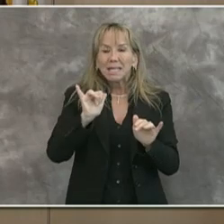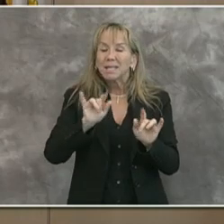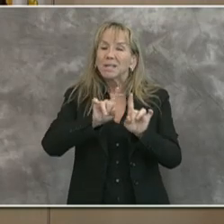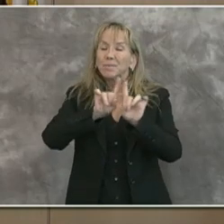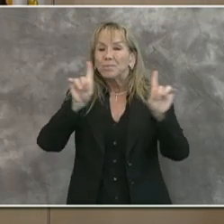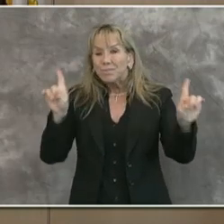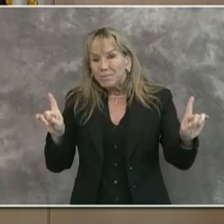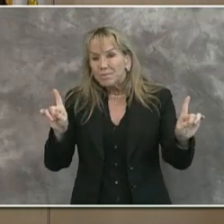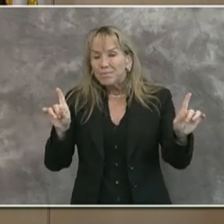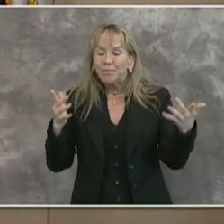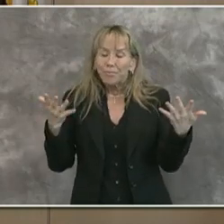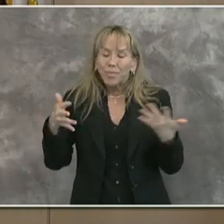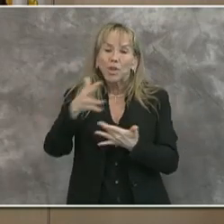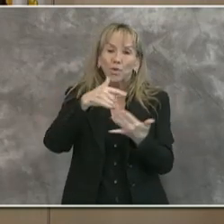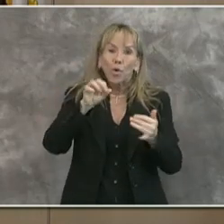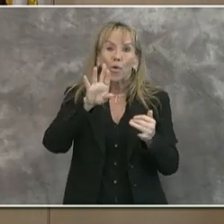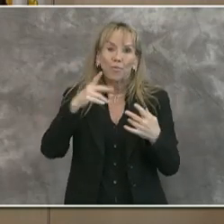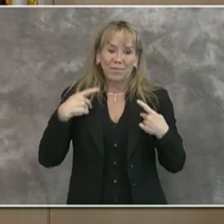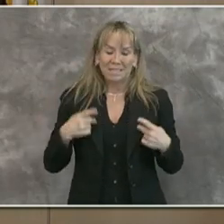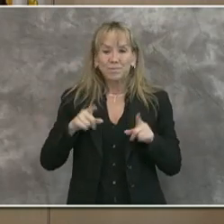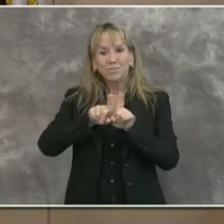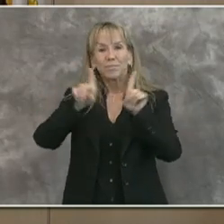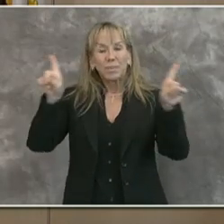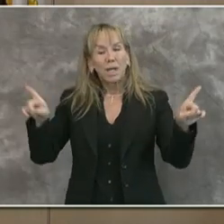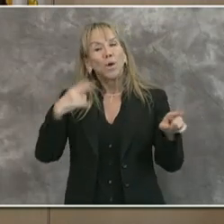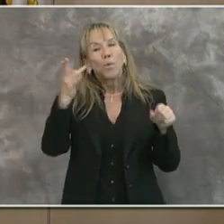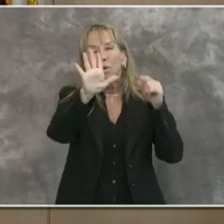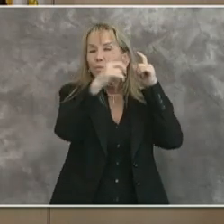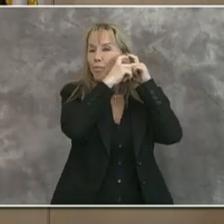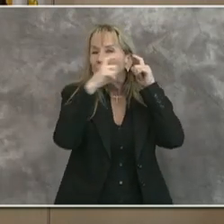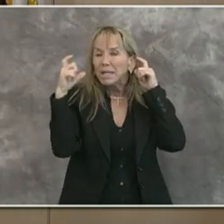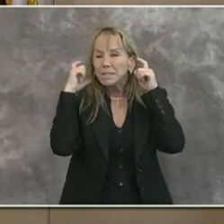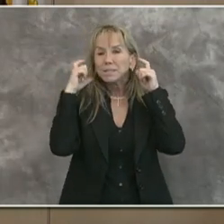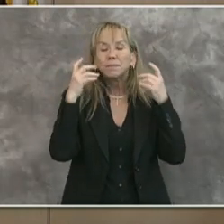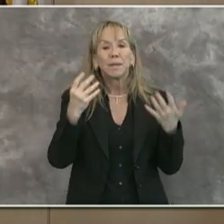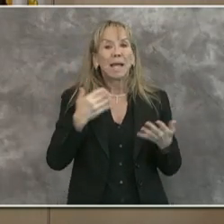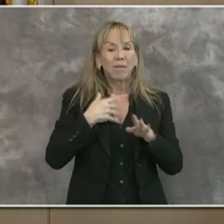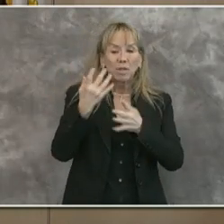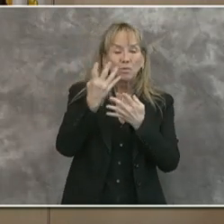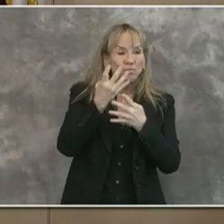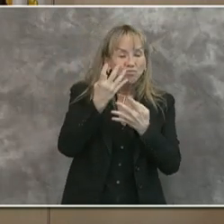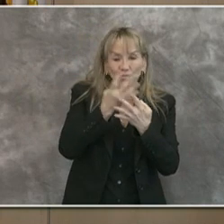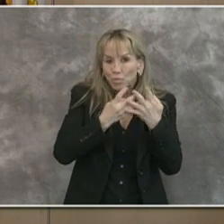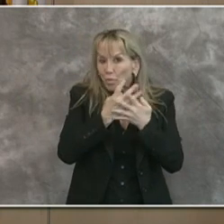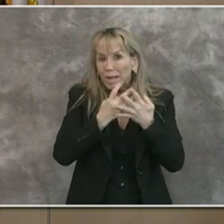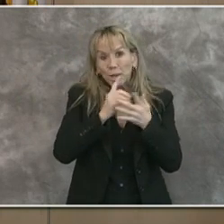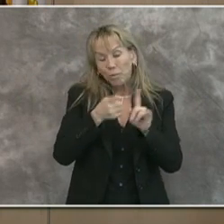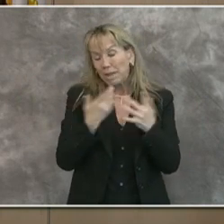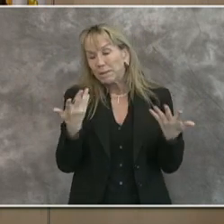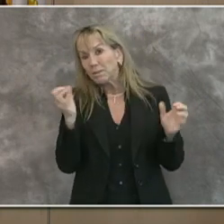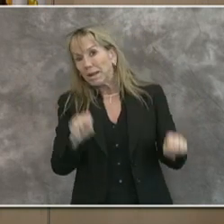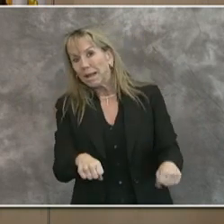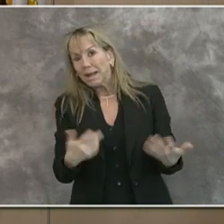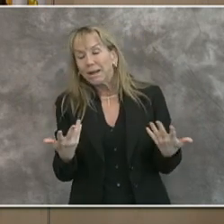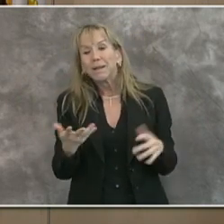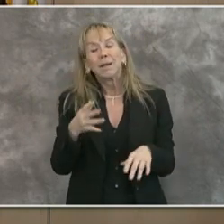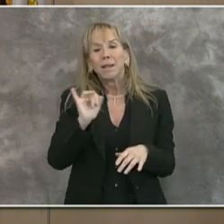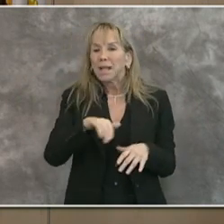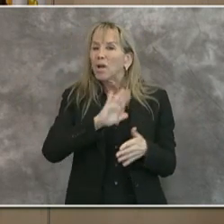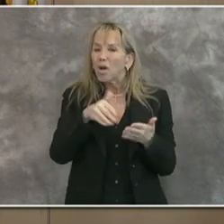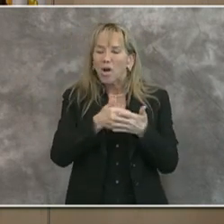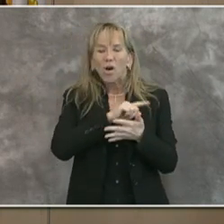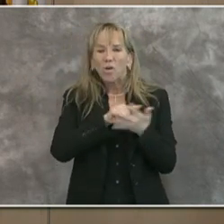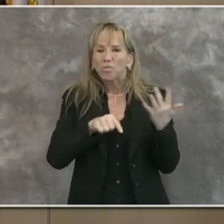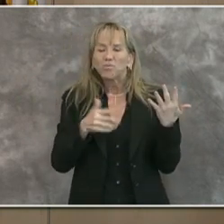social or physical distancing, using a face covering, and conducting screenings where practical are all of